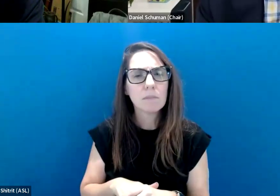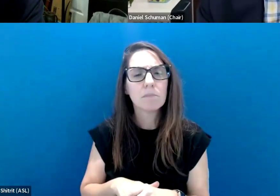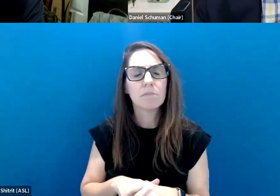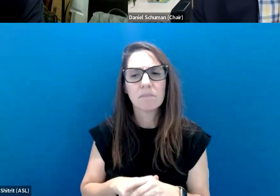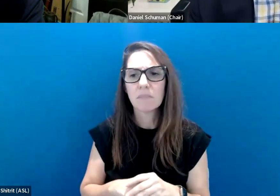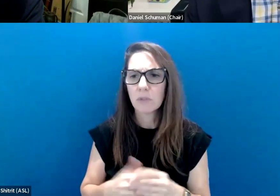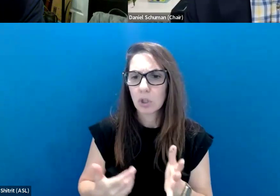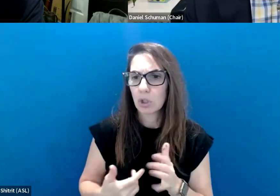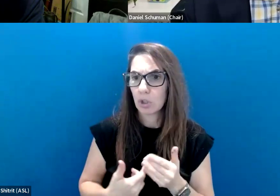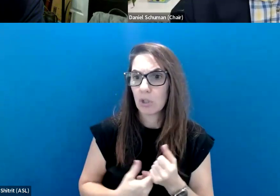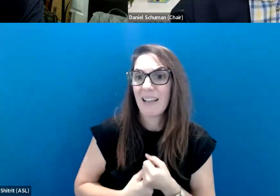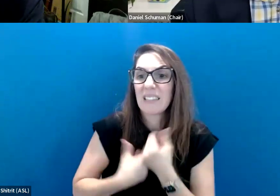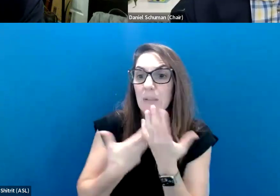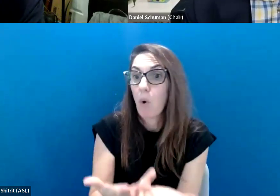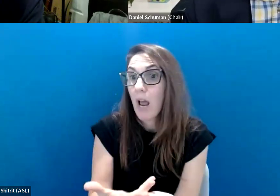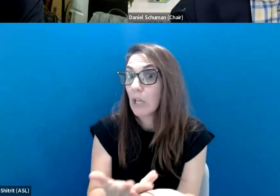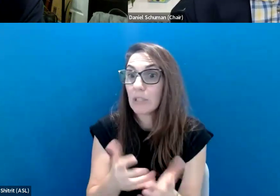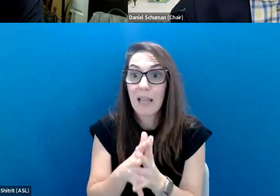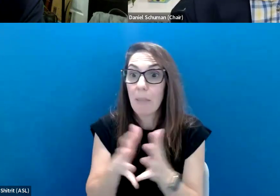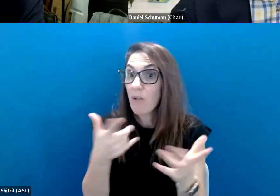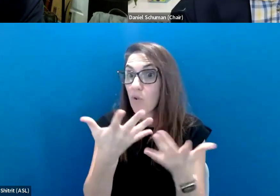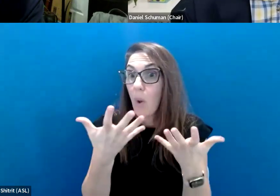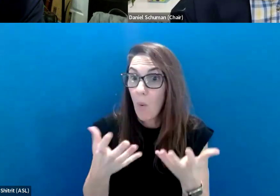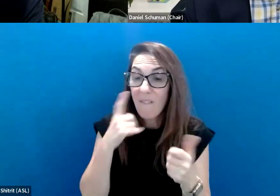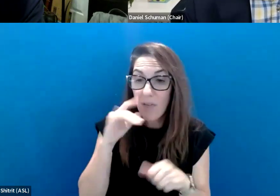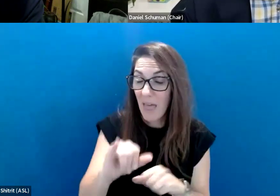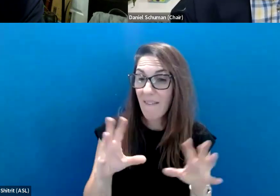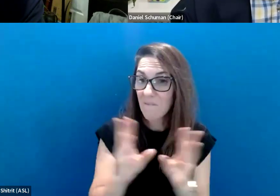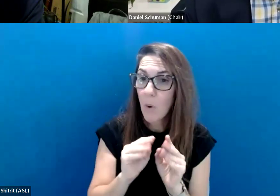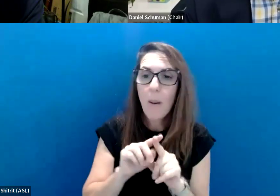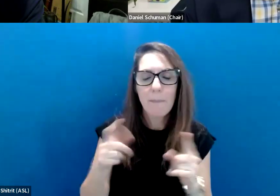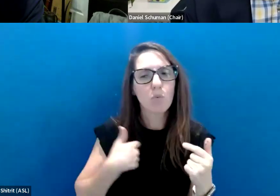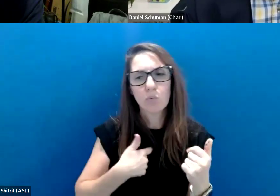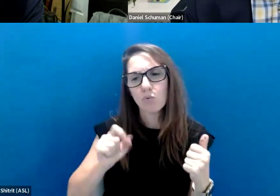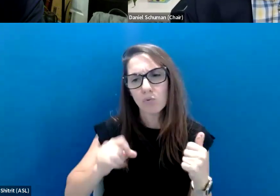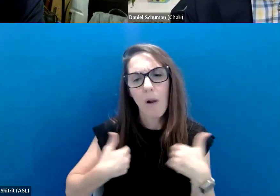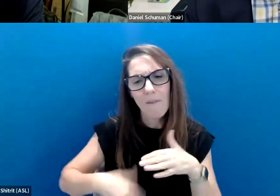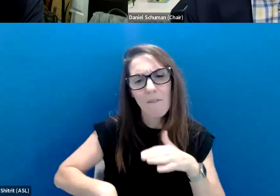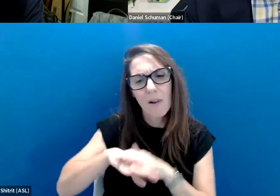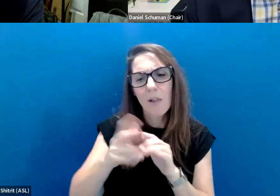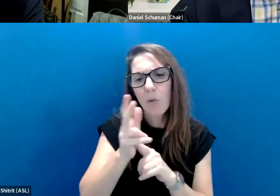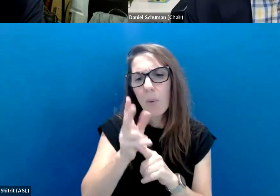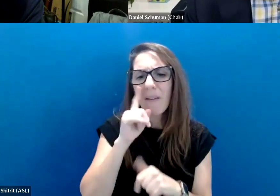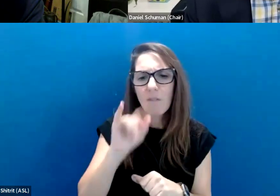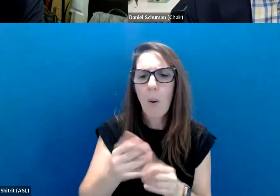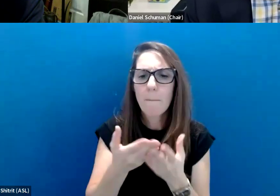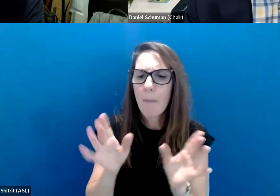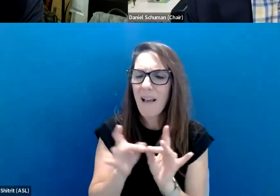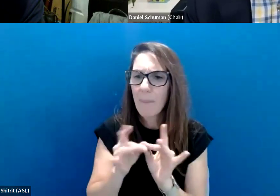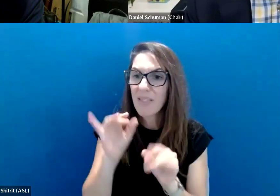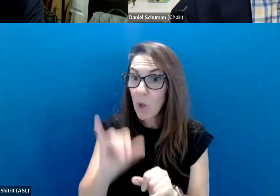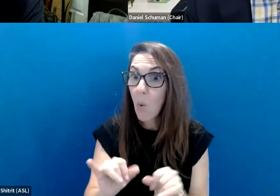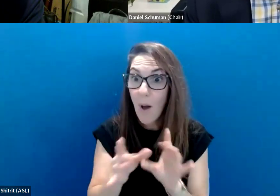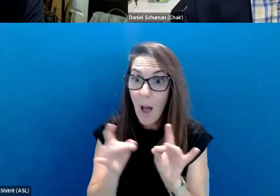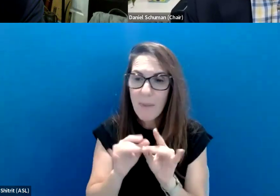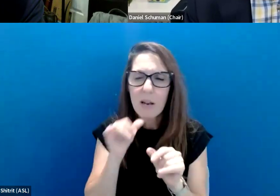express as much as they want, unlimited in that forum, but feel very strongly that we should have 3 minutes for public comment, because these comments really aren't